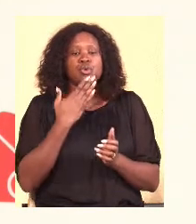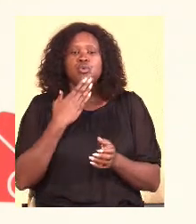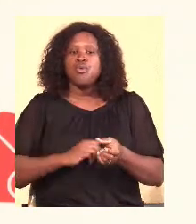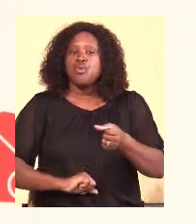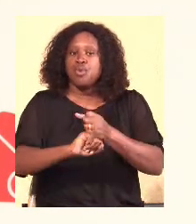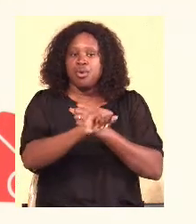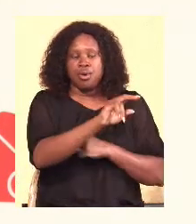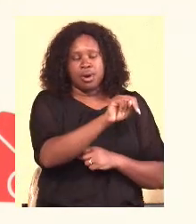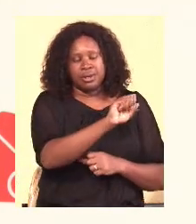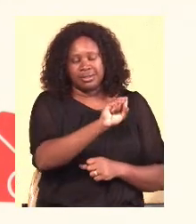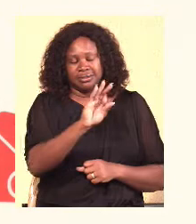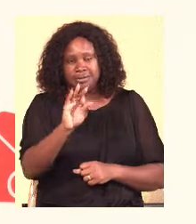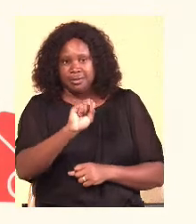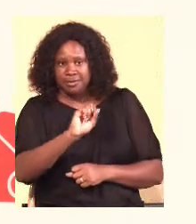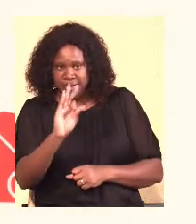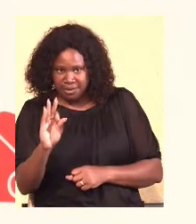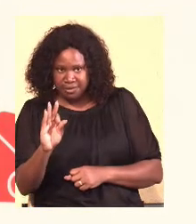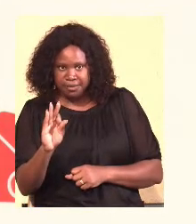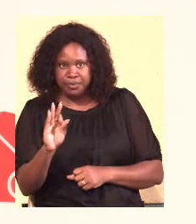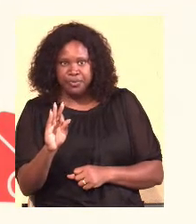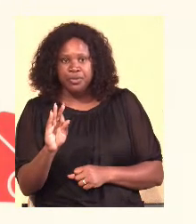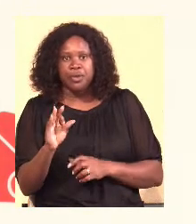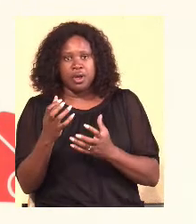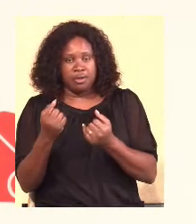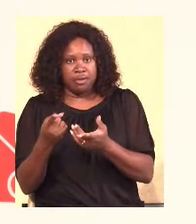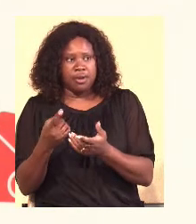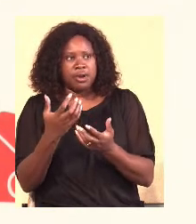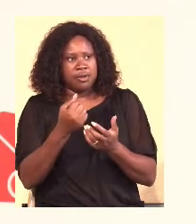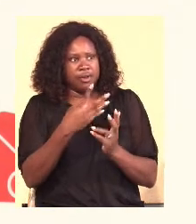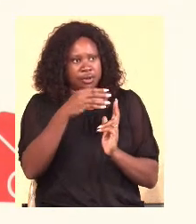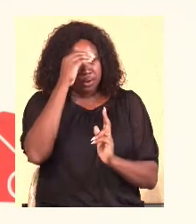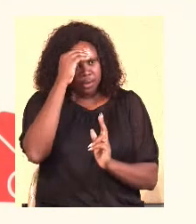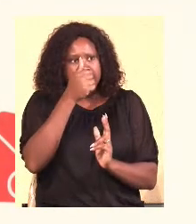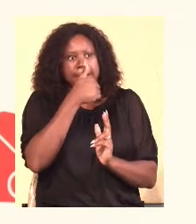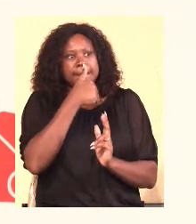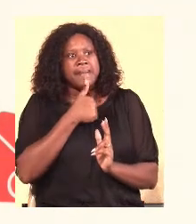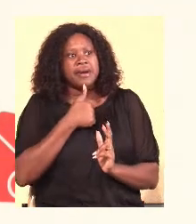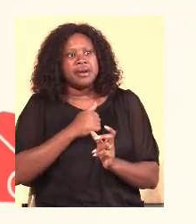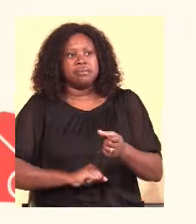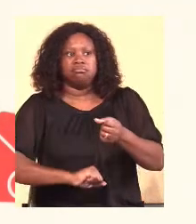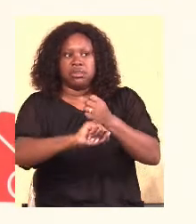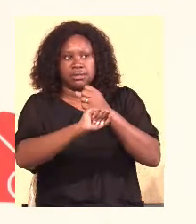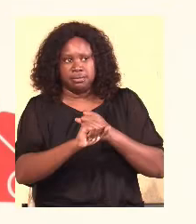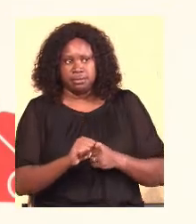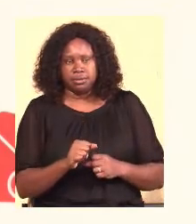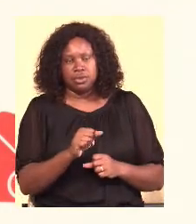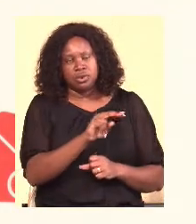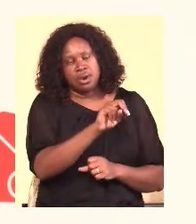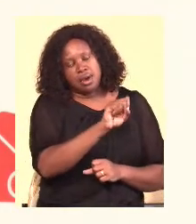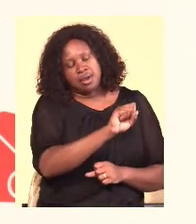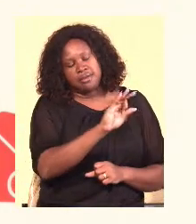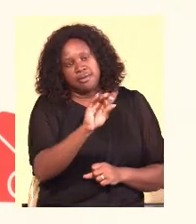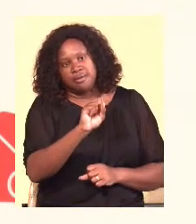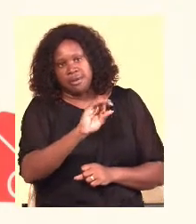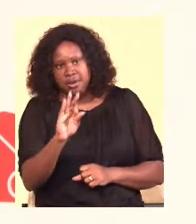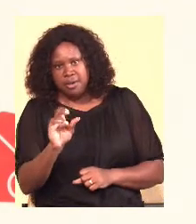NSFAF. We also know that there are students who are privately funded. Within